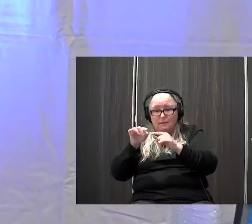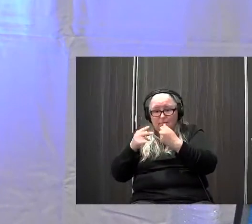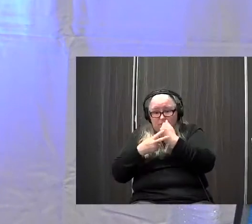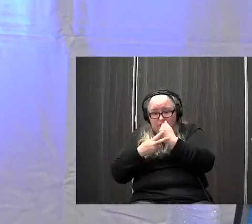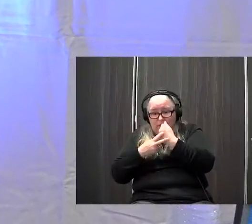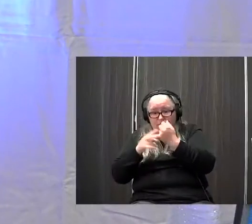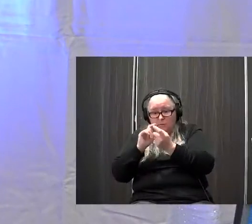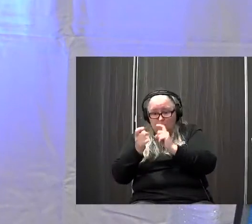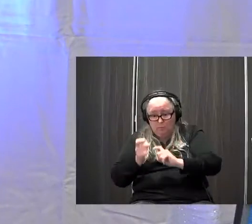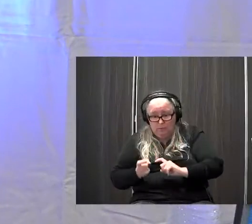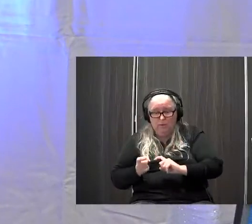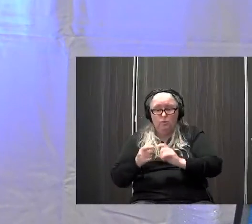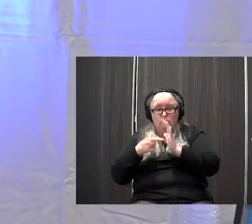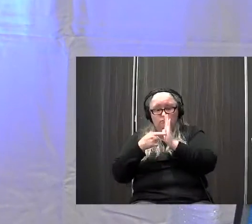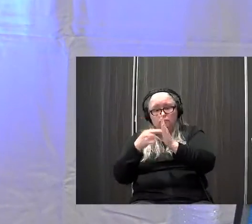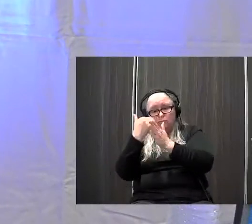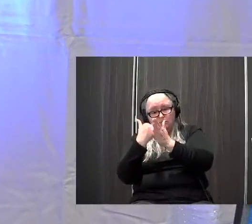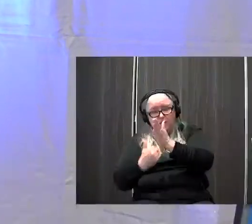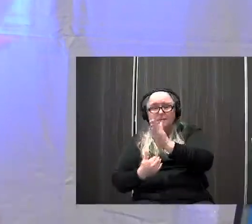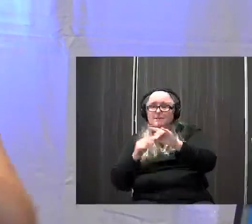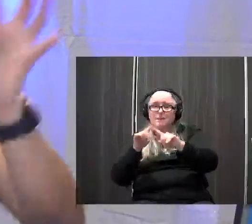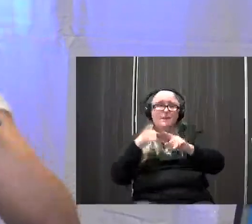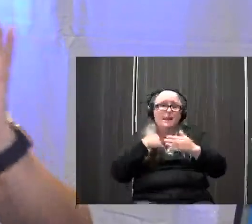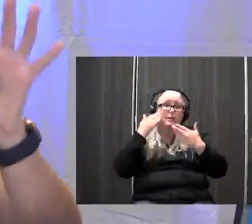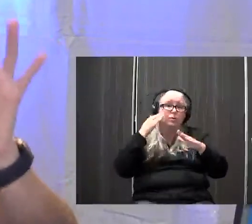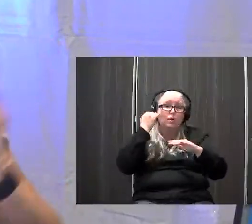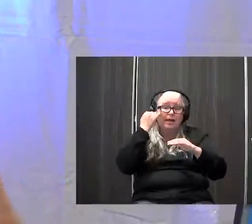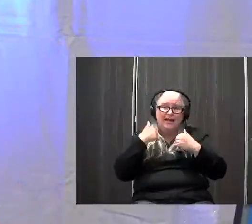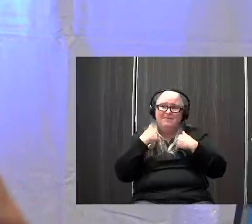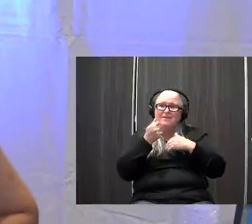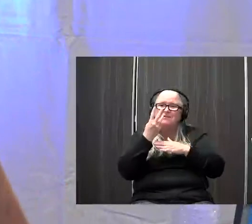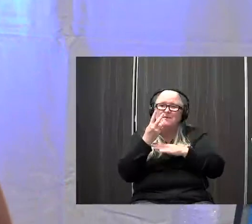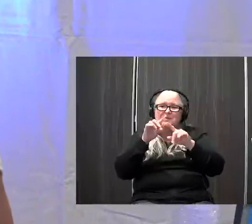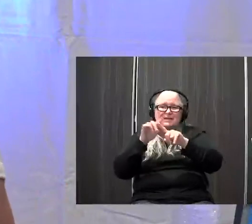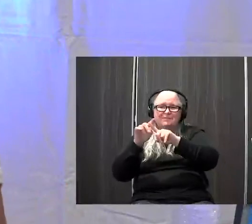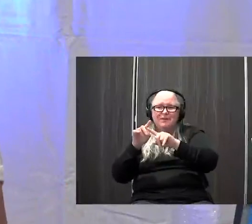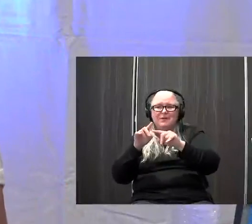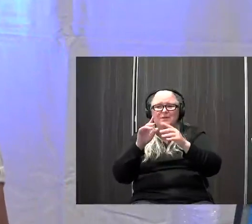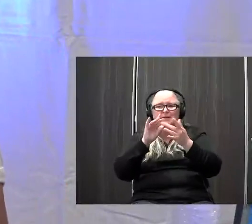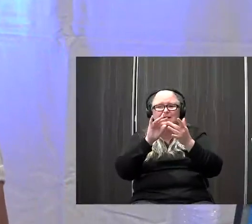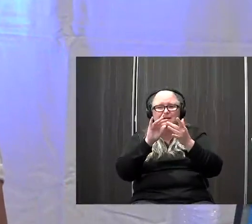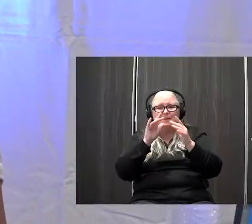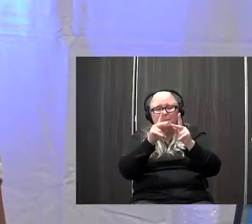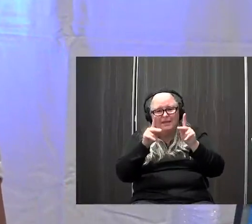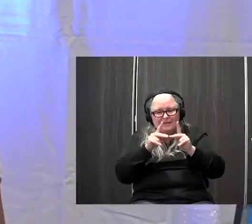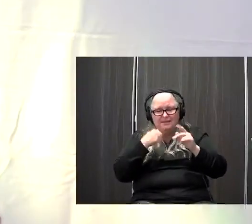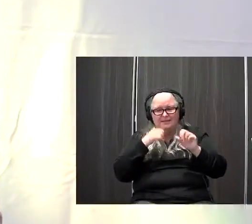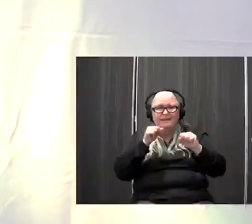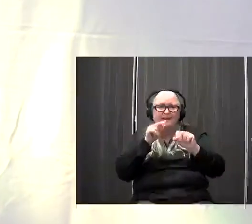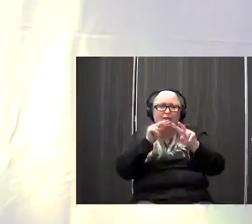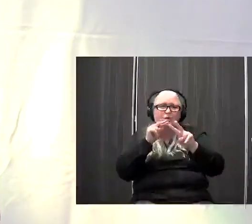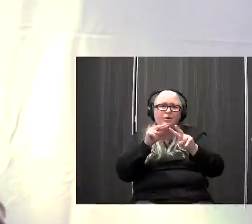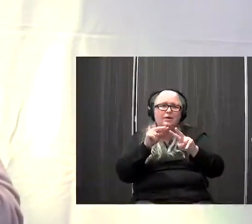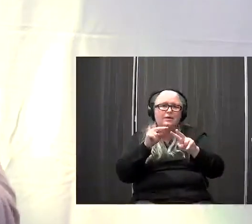up to date it is. So that's just one of those things where I have a couple different places I go and look every time I get a report. So it sounds like there's